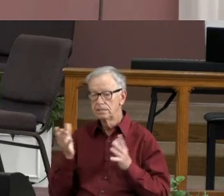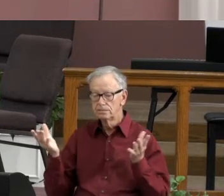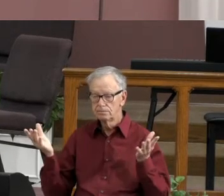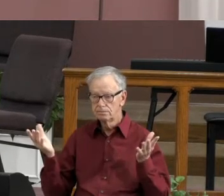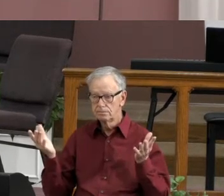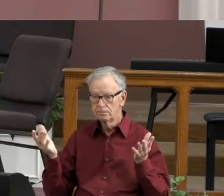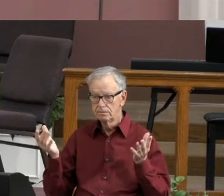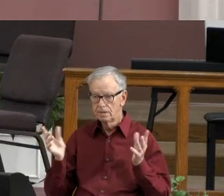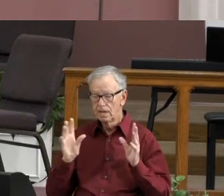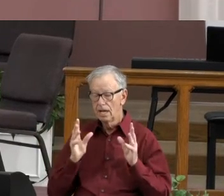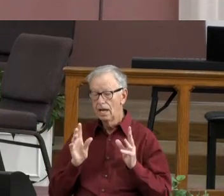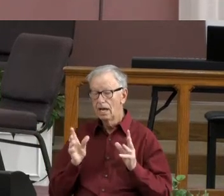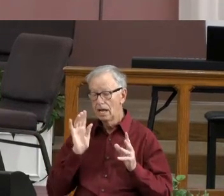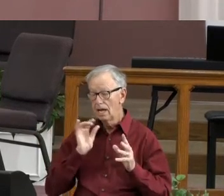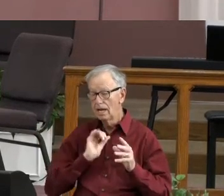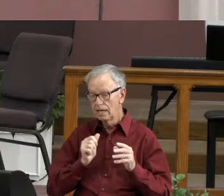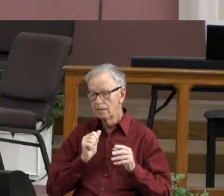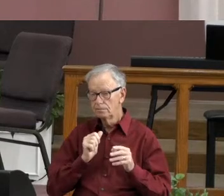I am going to